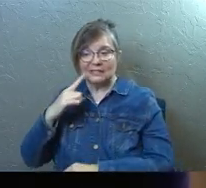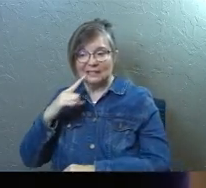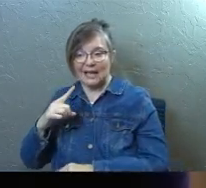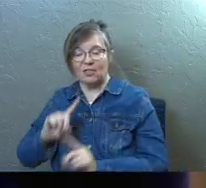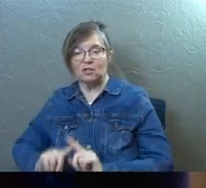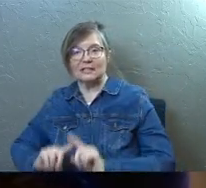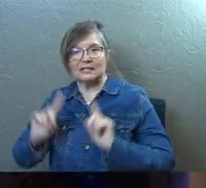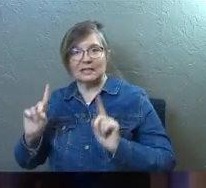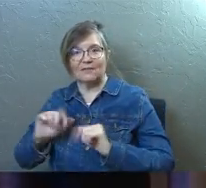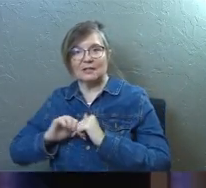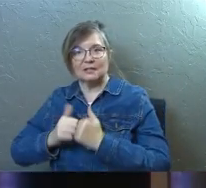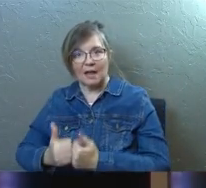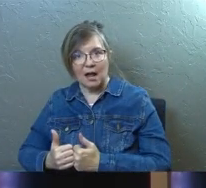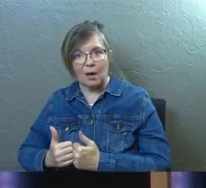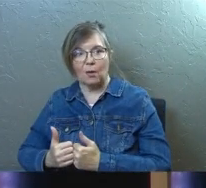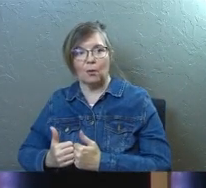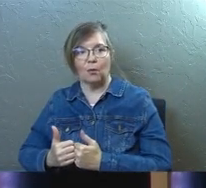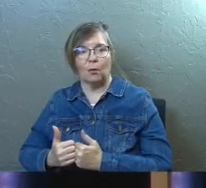saying